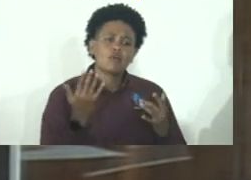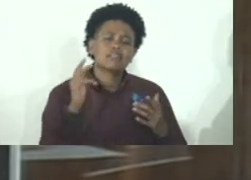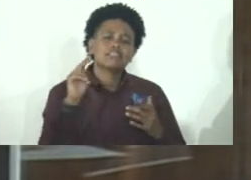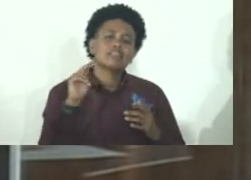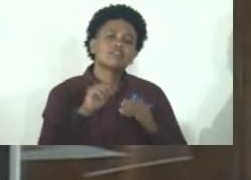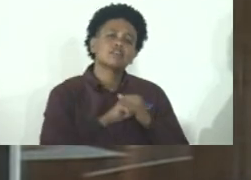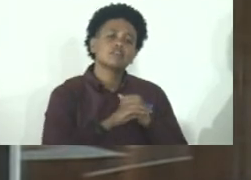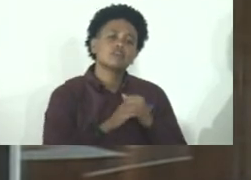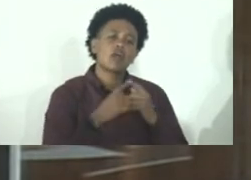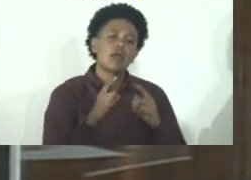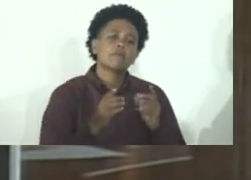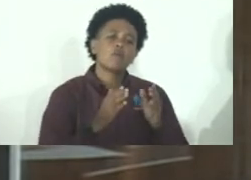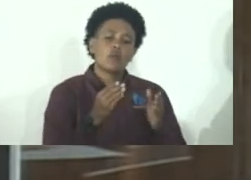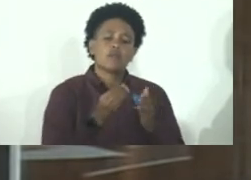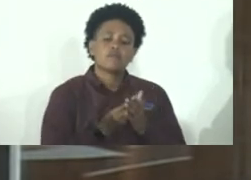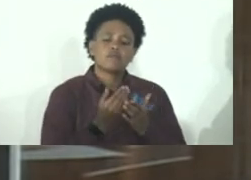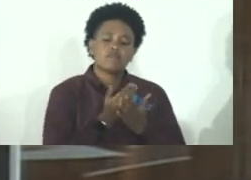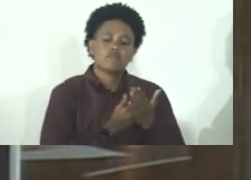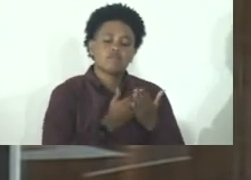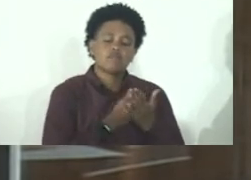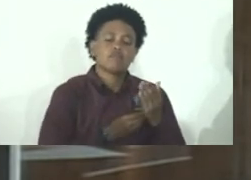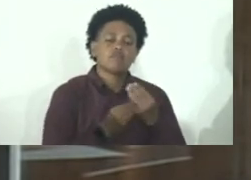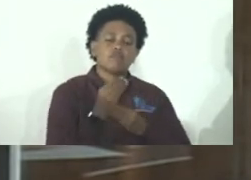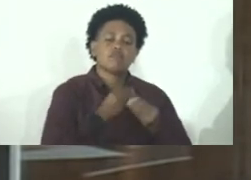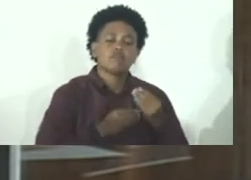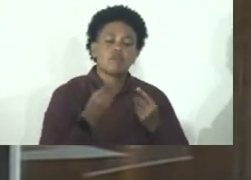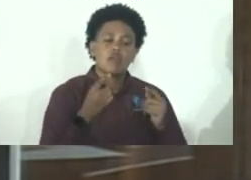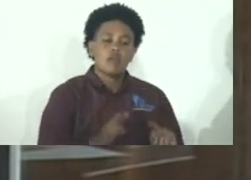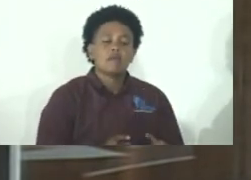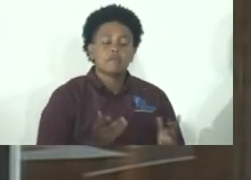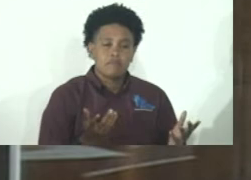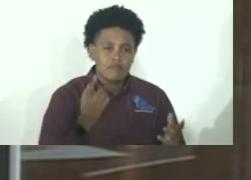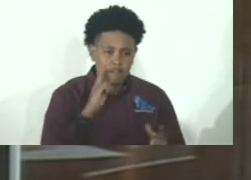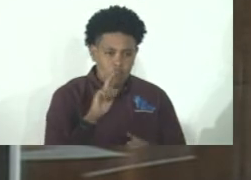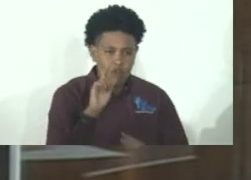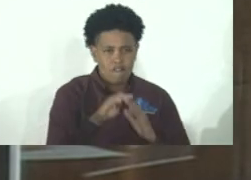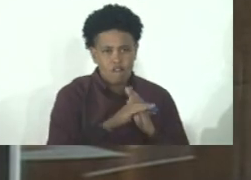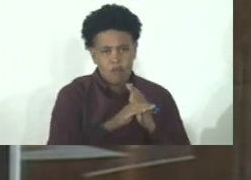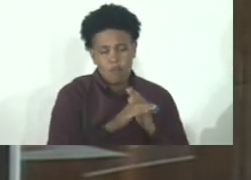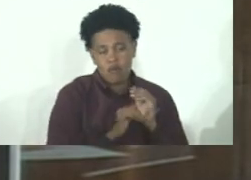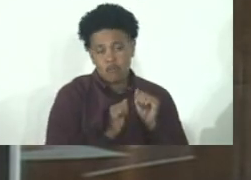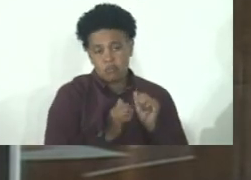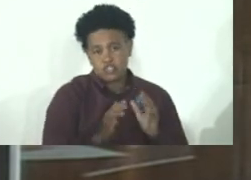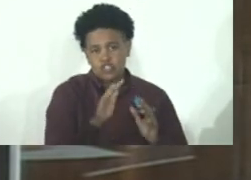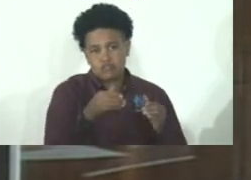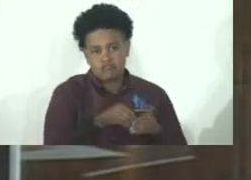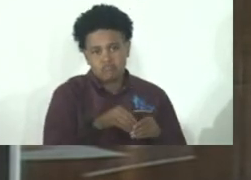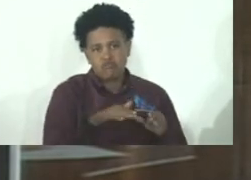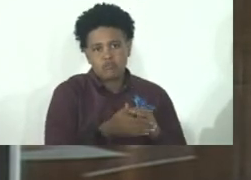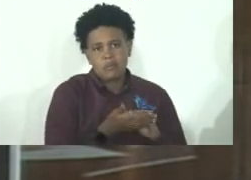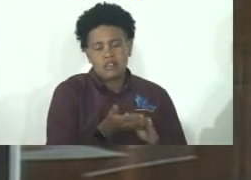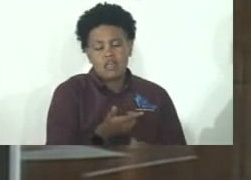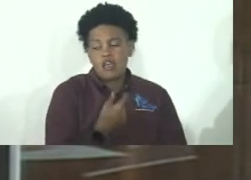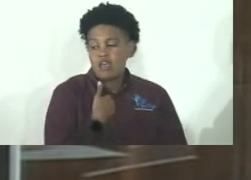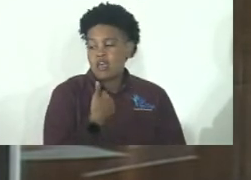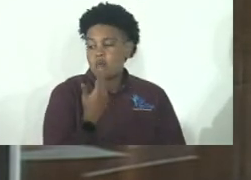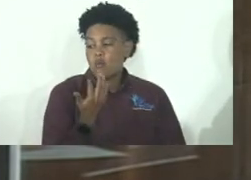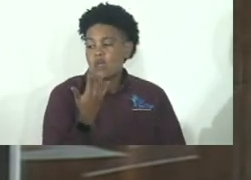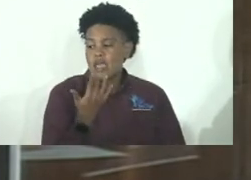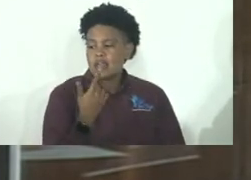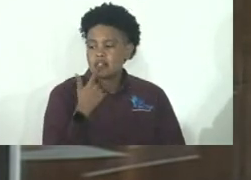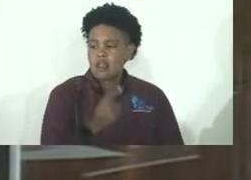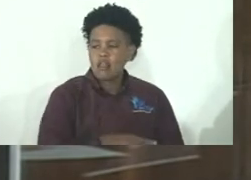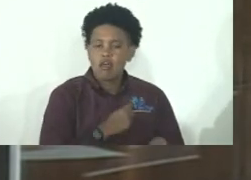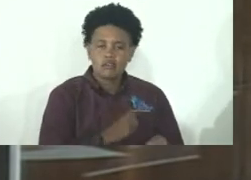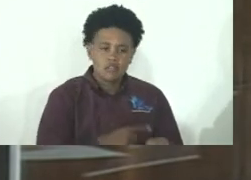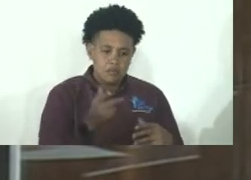as a main commercial source of commercial revenue for the league i don't we've been waiting a very long